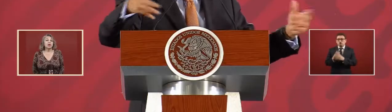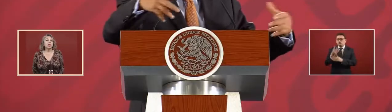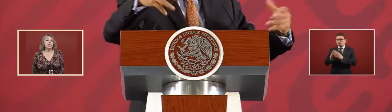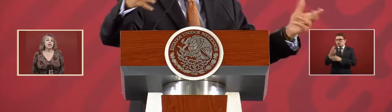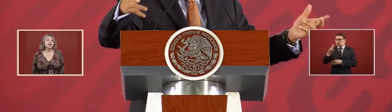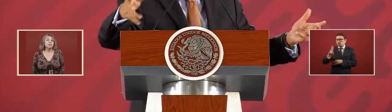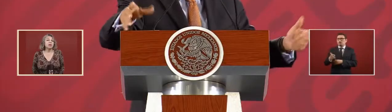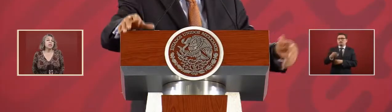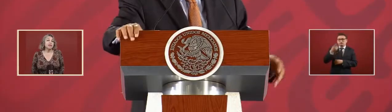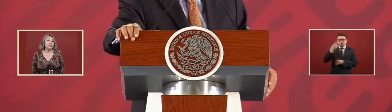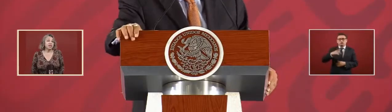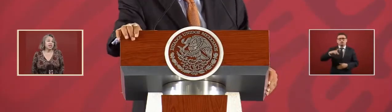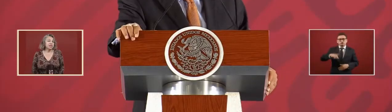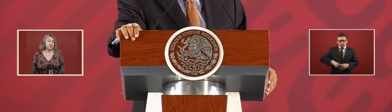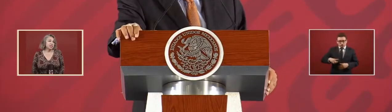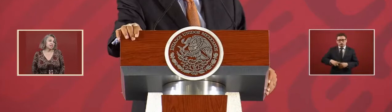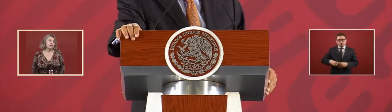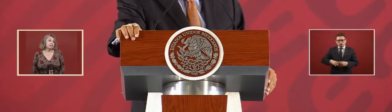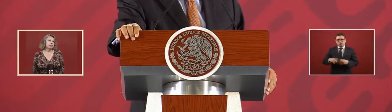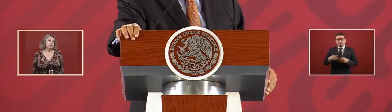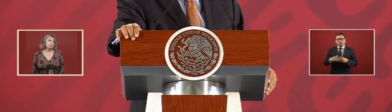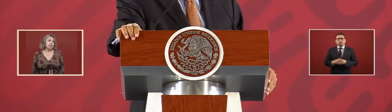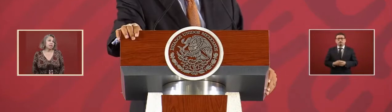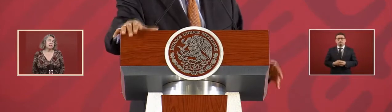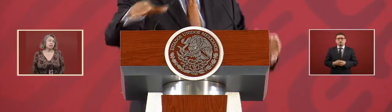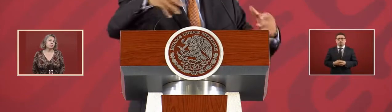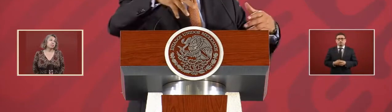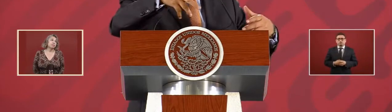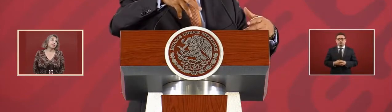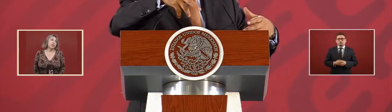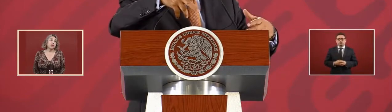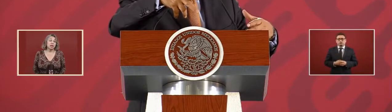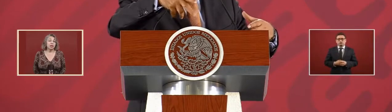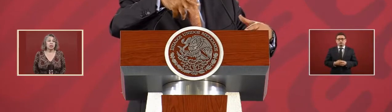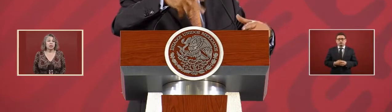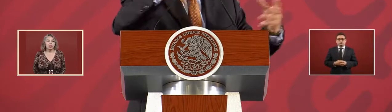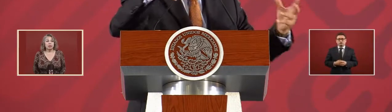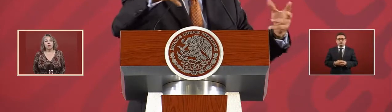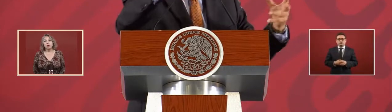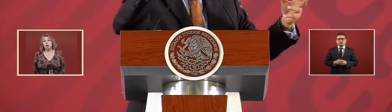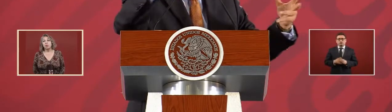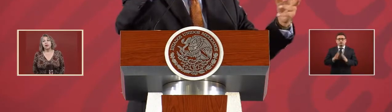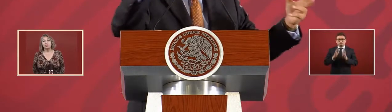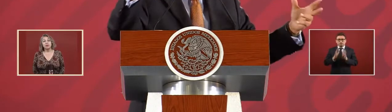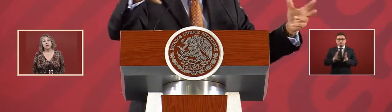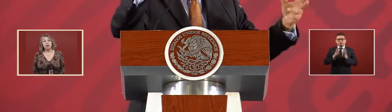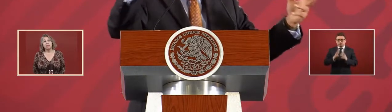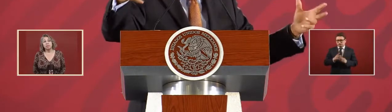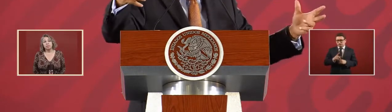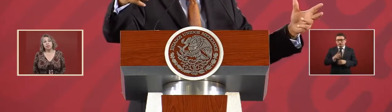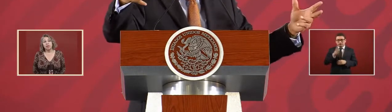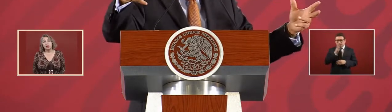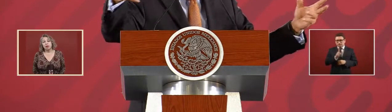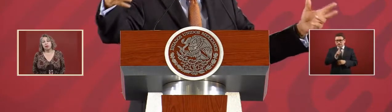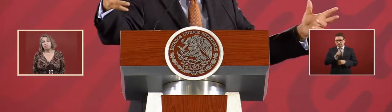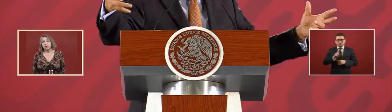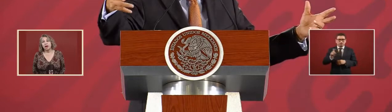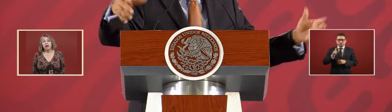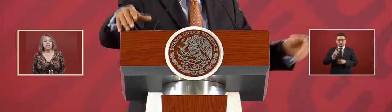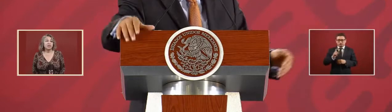We are creating public educations. Us. Ya vamos cerca de 100 nuevas universidades